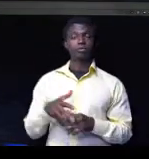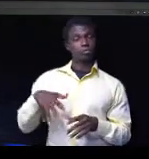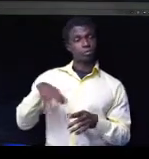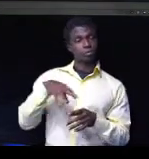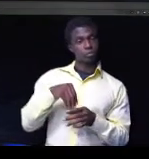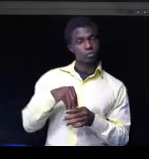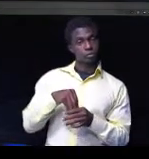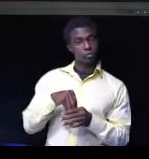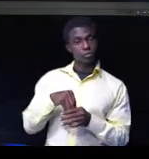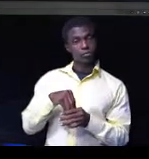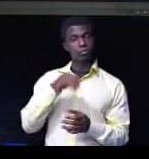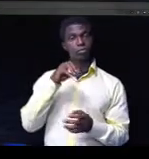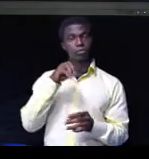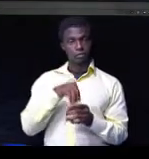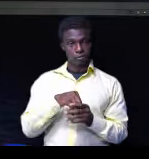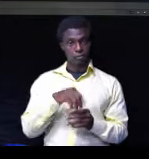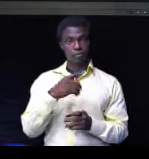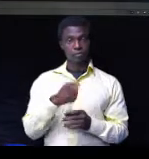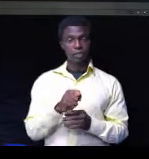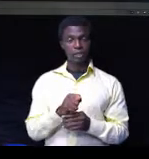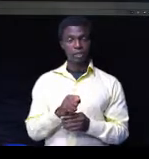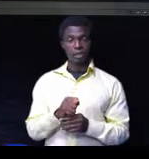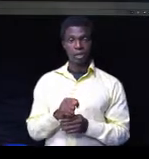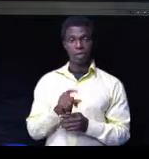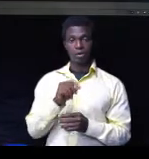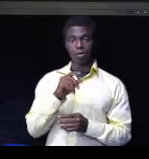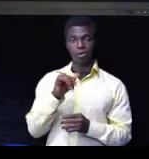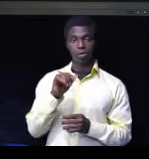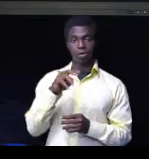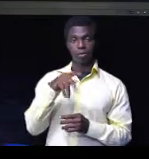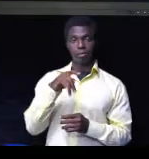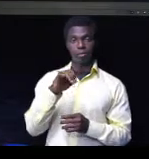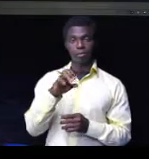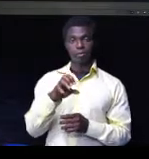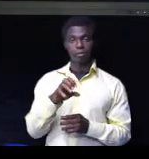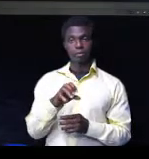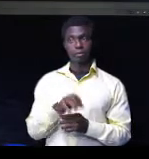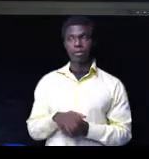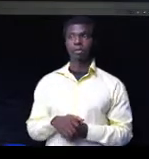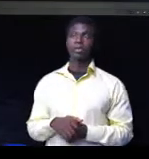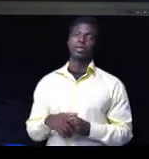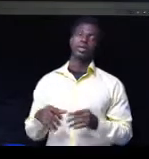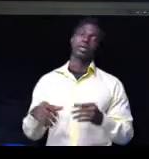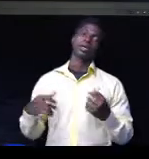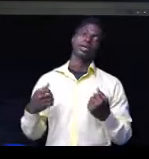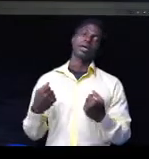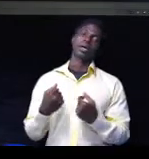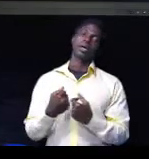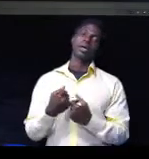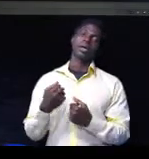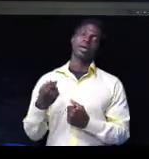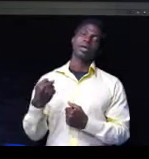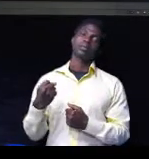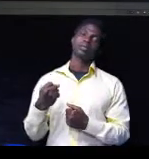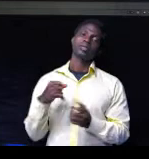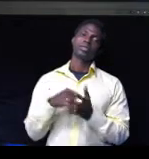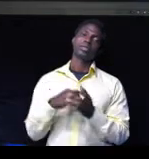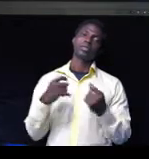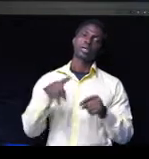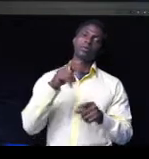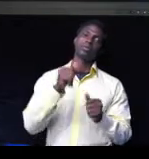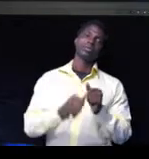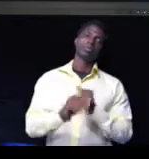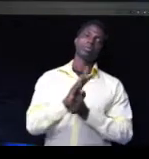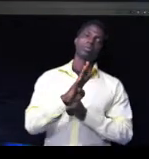arts sports included in the Olympic Games. You know, Olympic Games takes